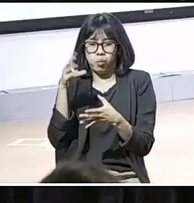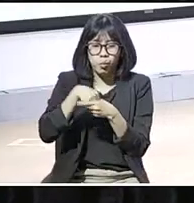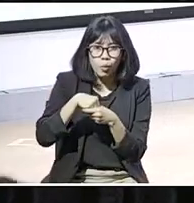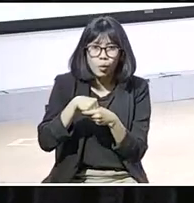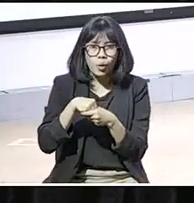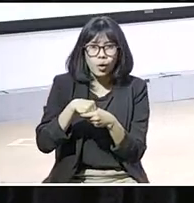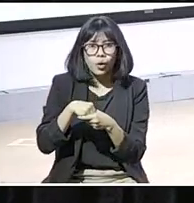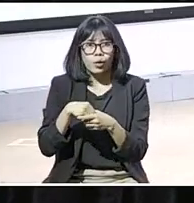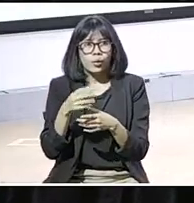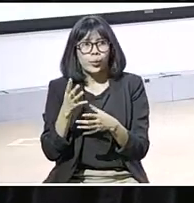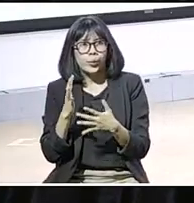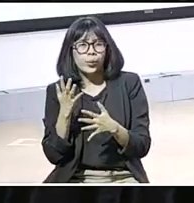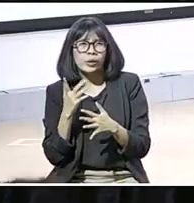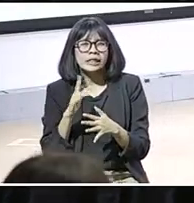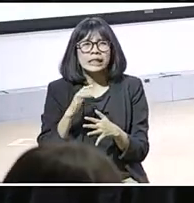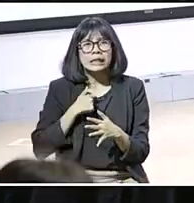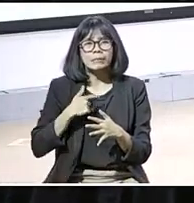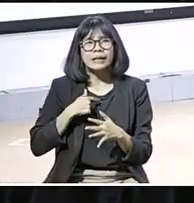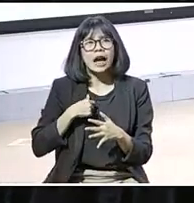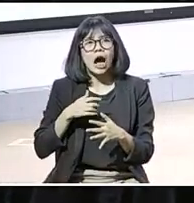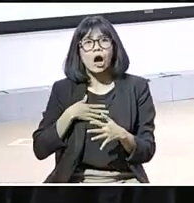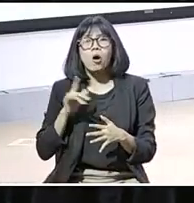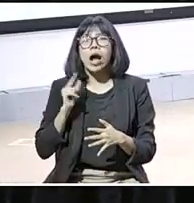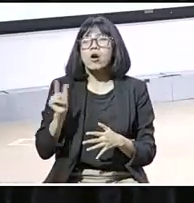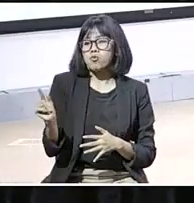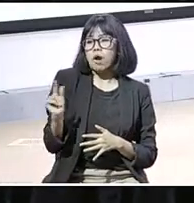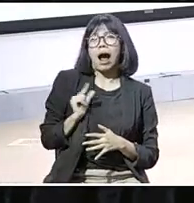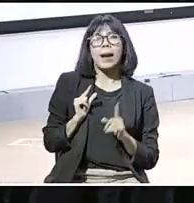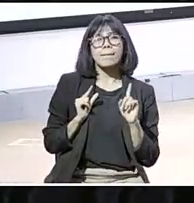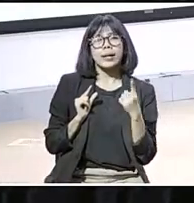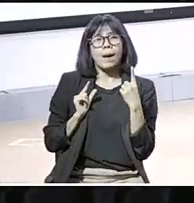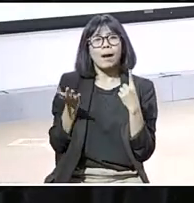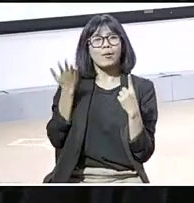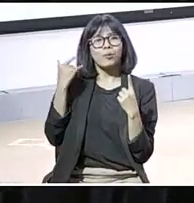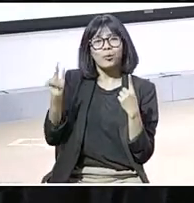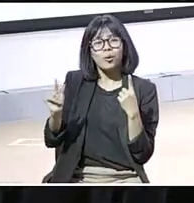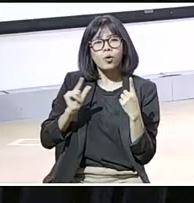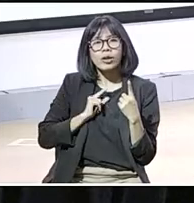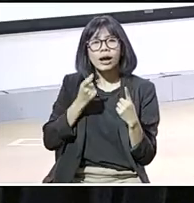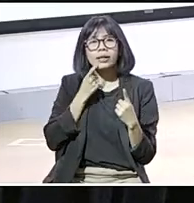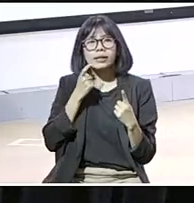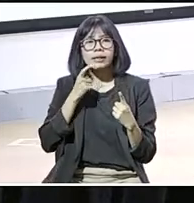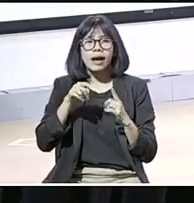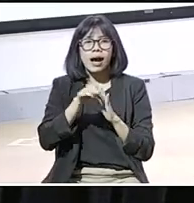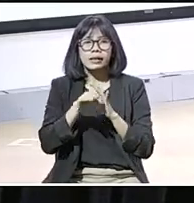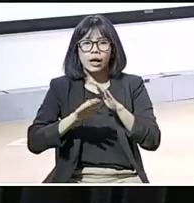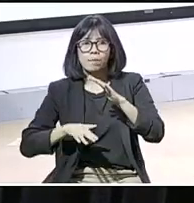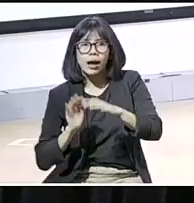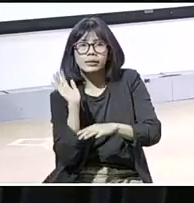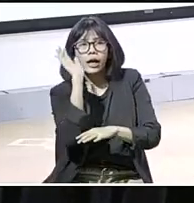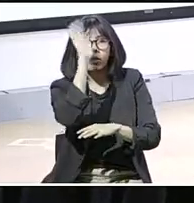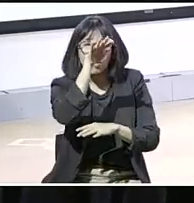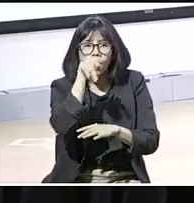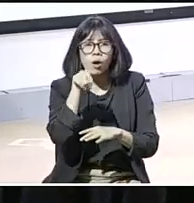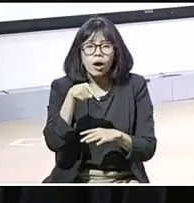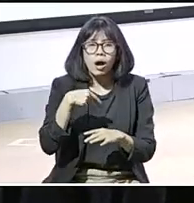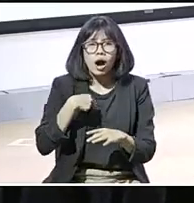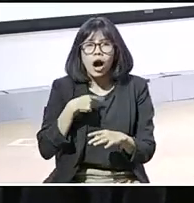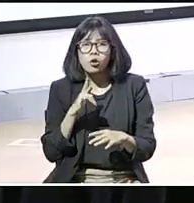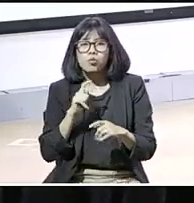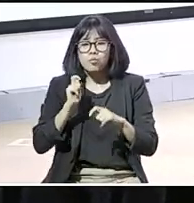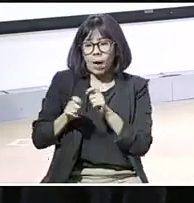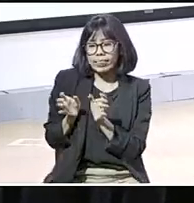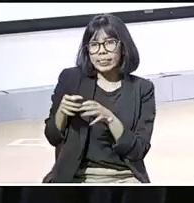by the NBA. I got invited to one basketball camp that was the Utah Jazz. I ended up making the